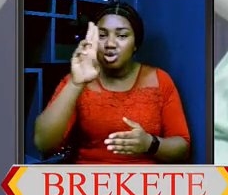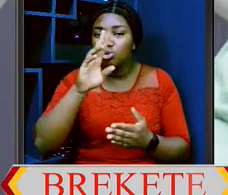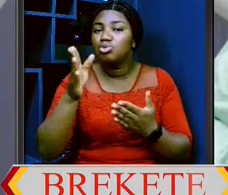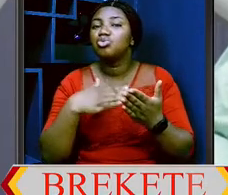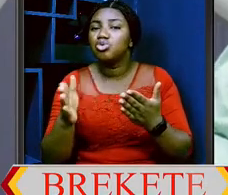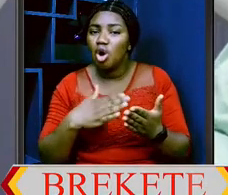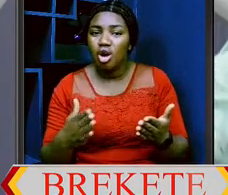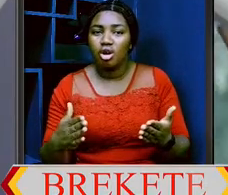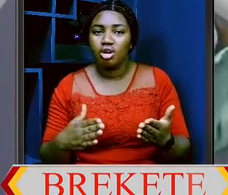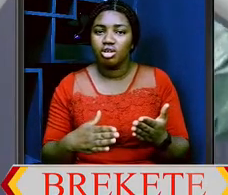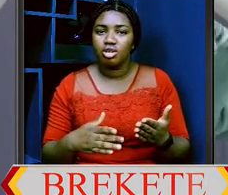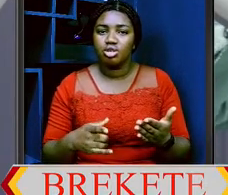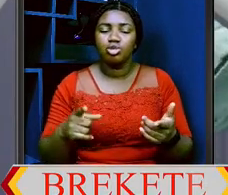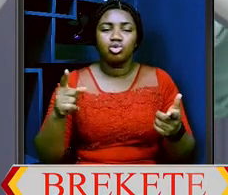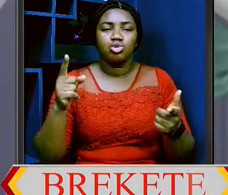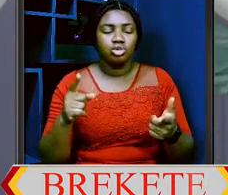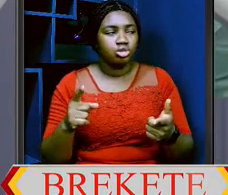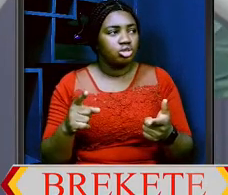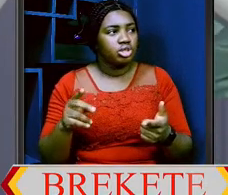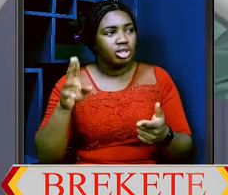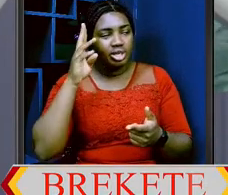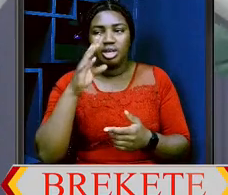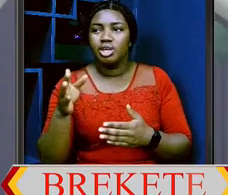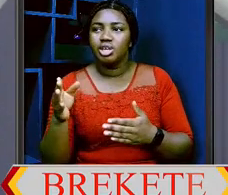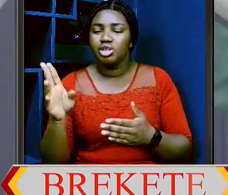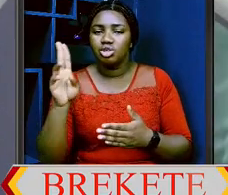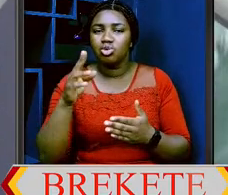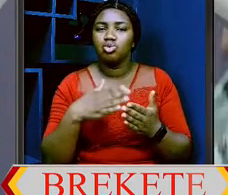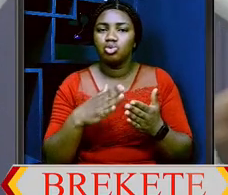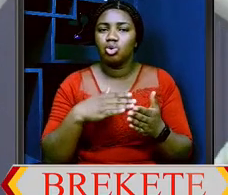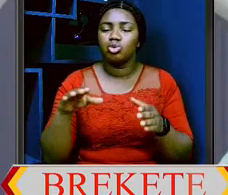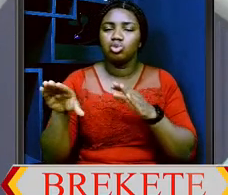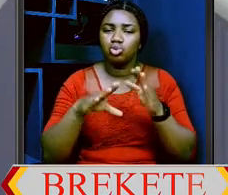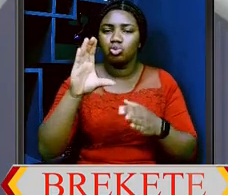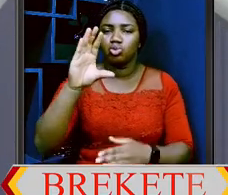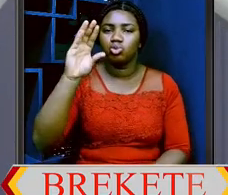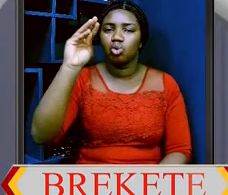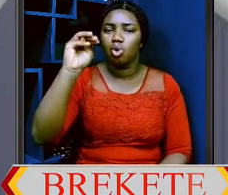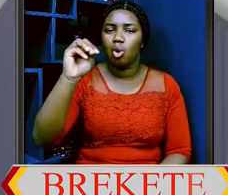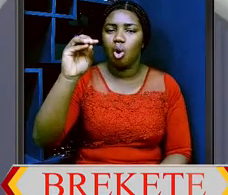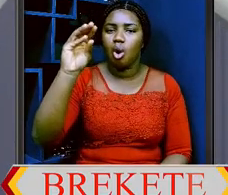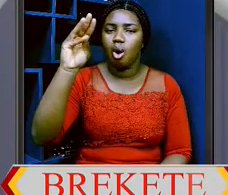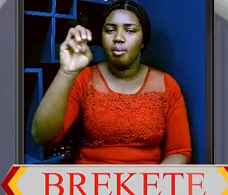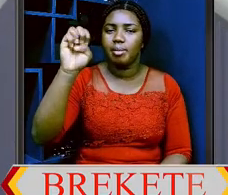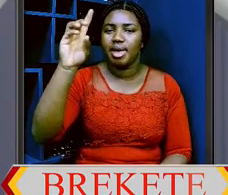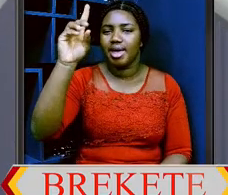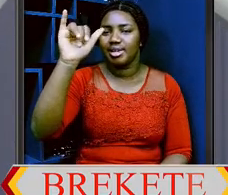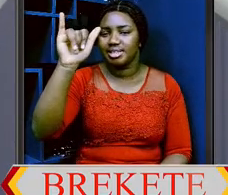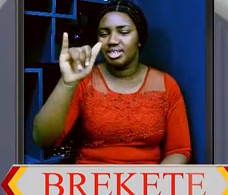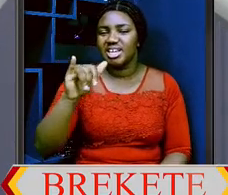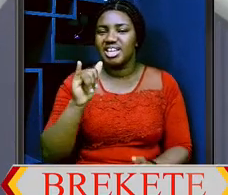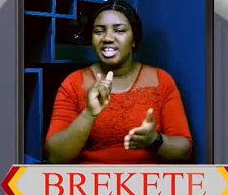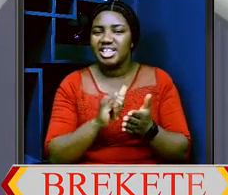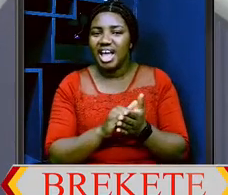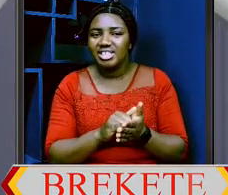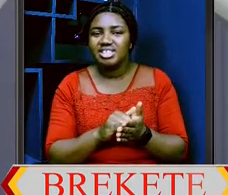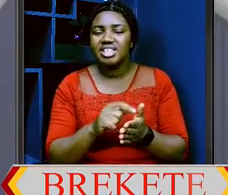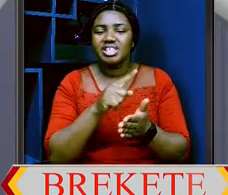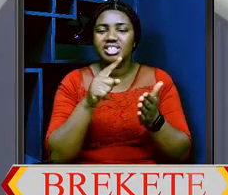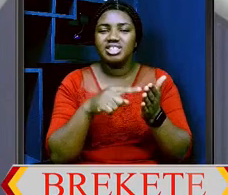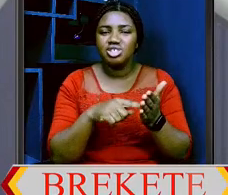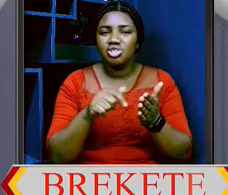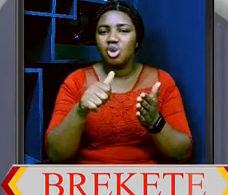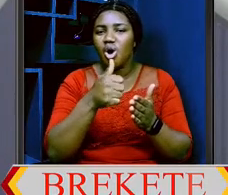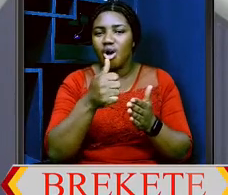song The they the the they they do comedy wow him this water man